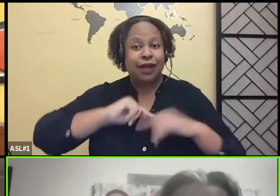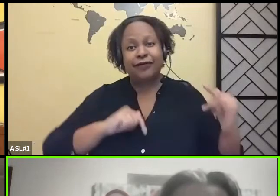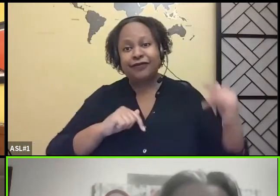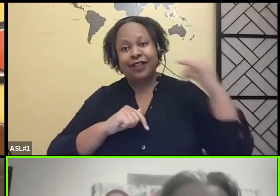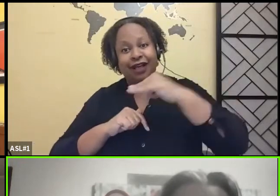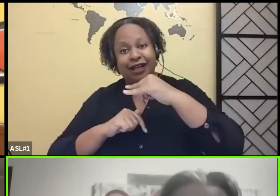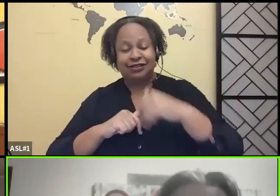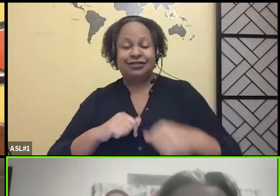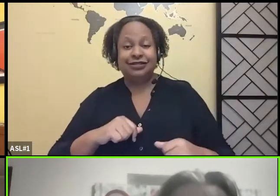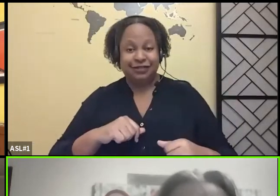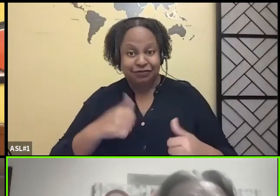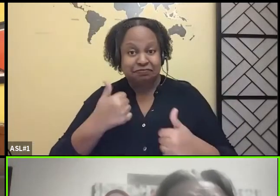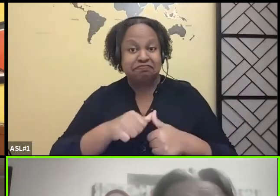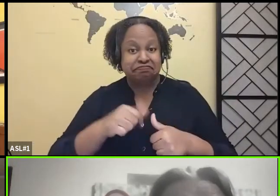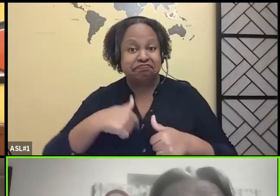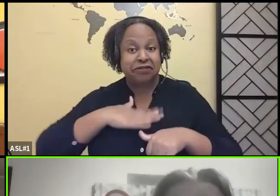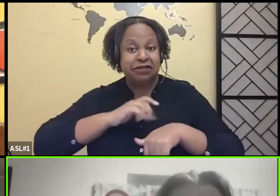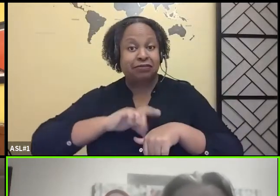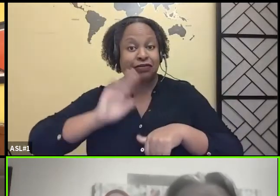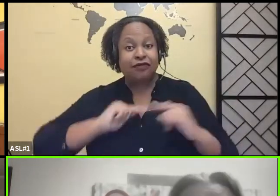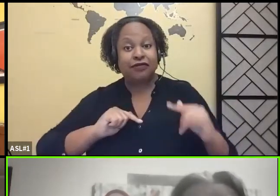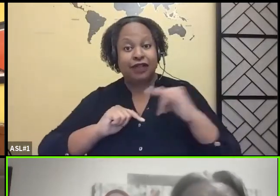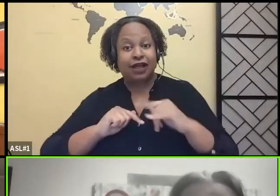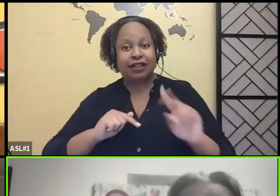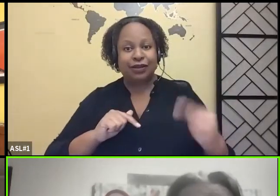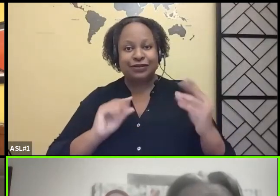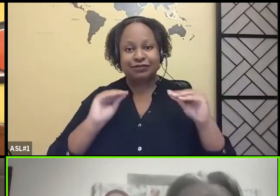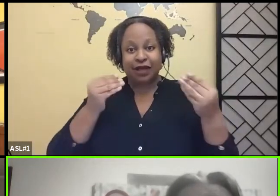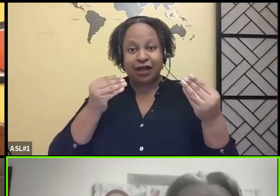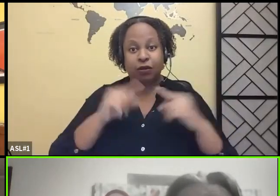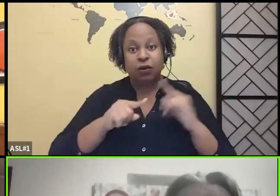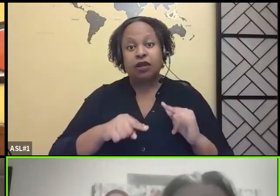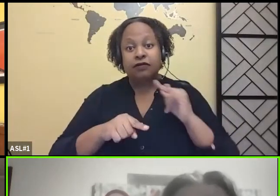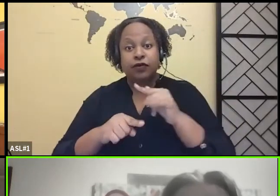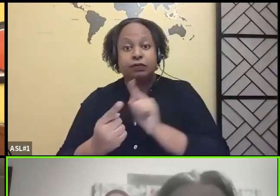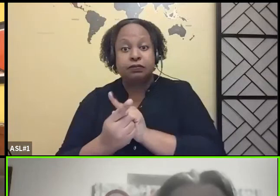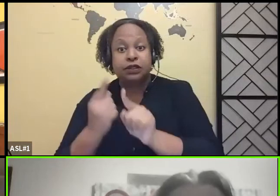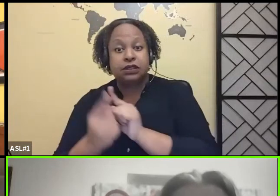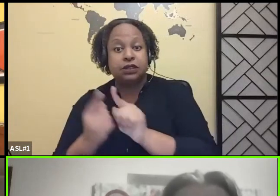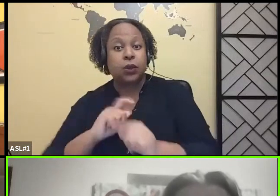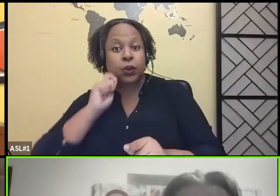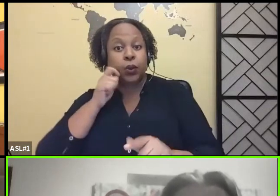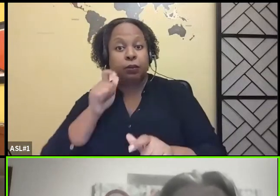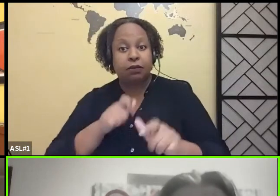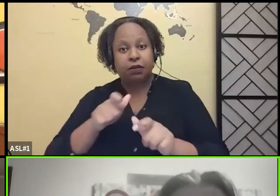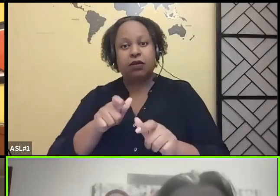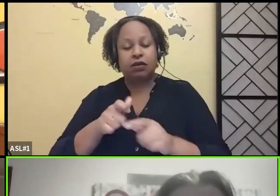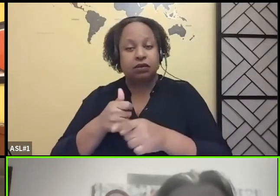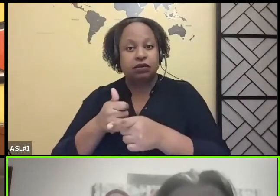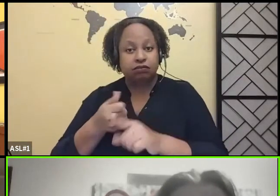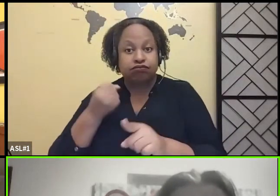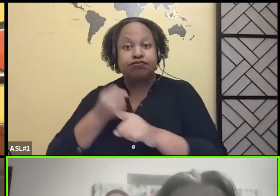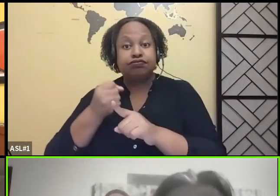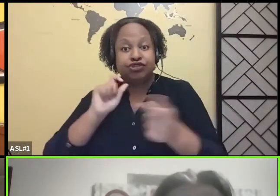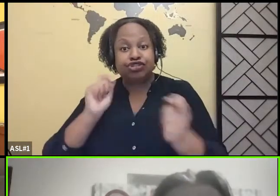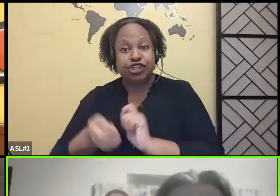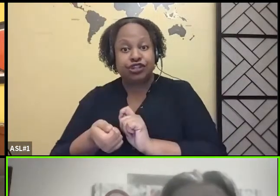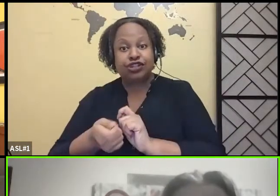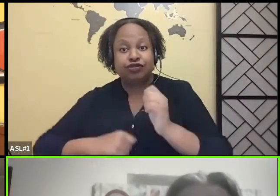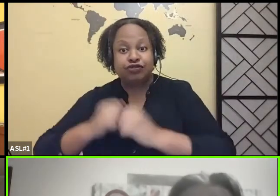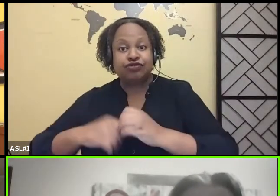smile. But when I flew, I saw cool people that transformed infrastructure. You know, I got to